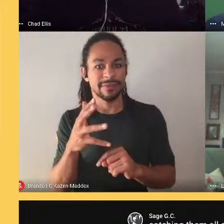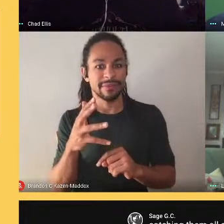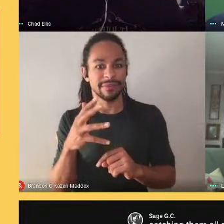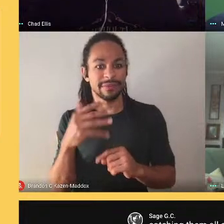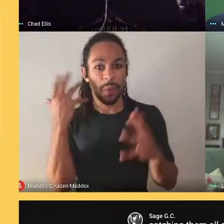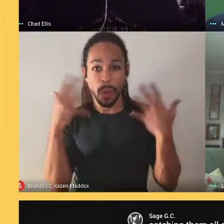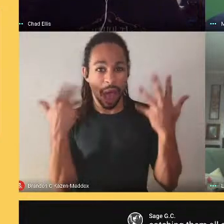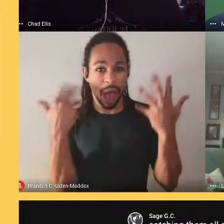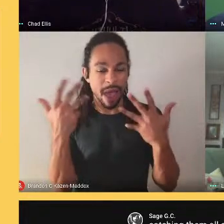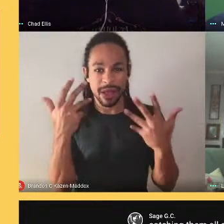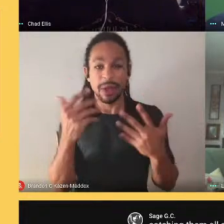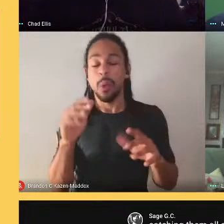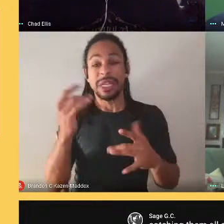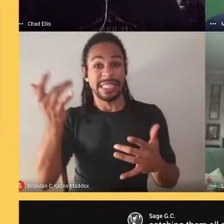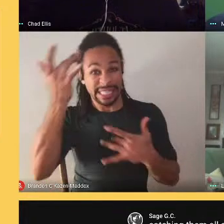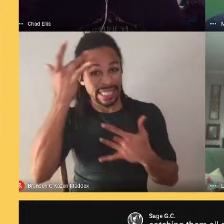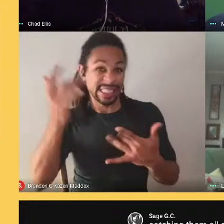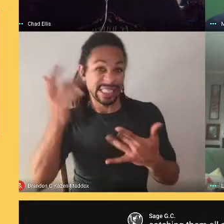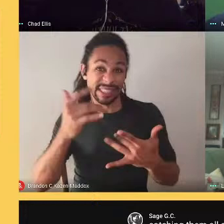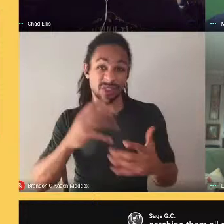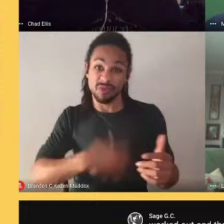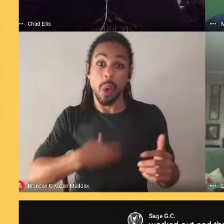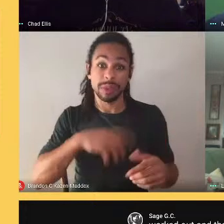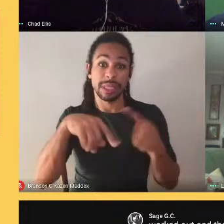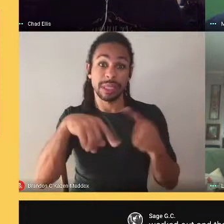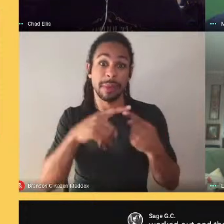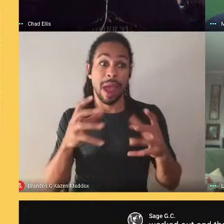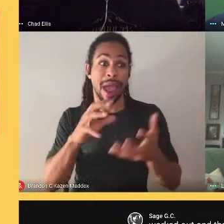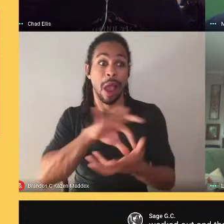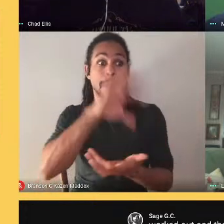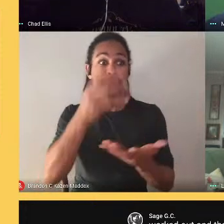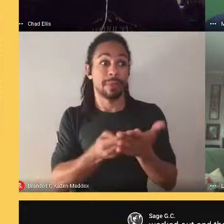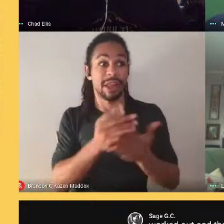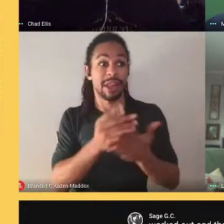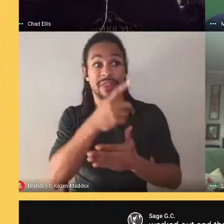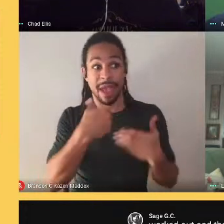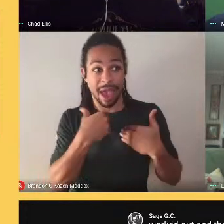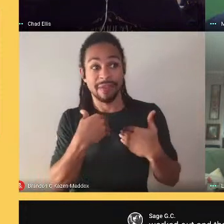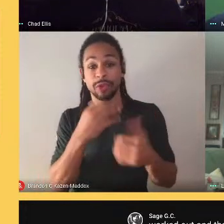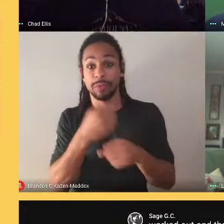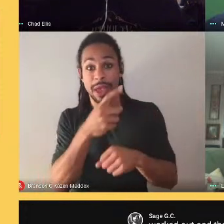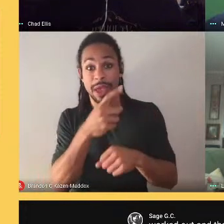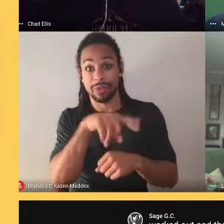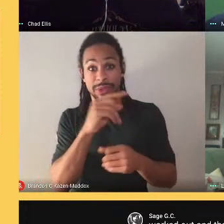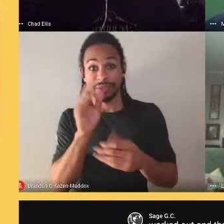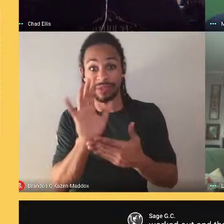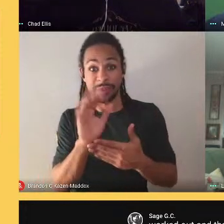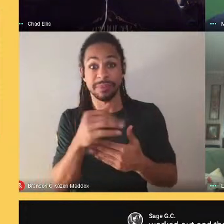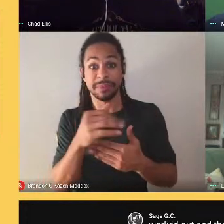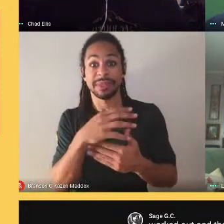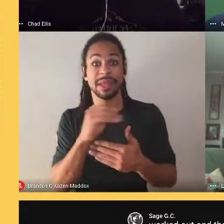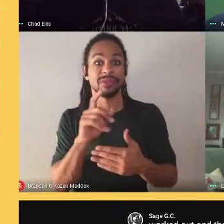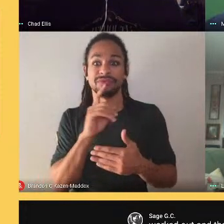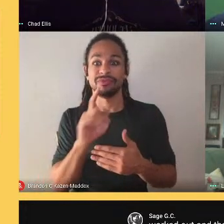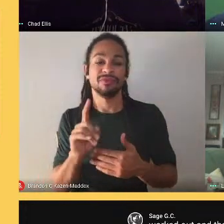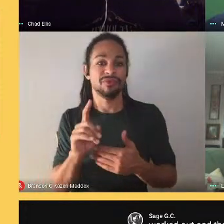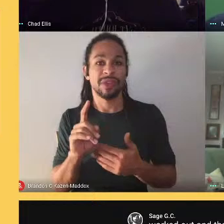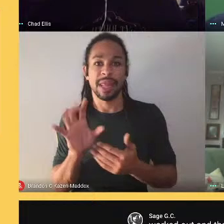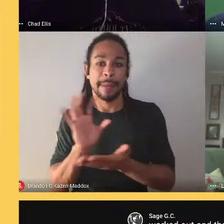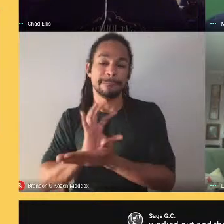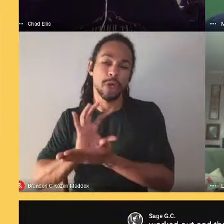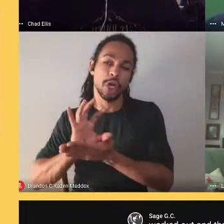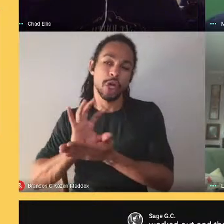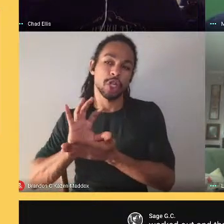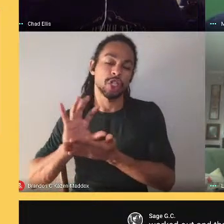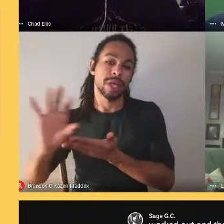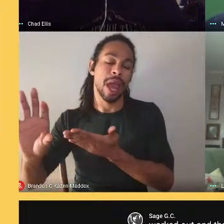many resources they have to make those films that have edged out all like lower tiers of